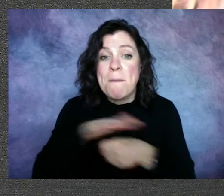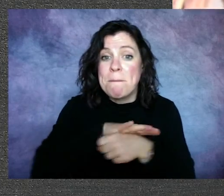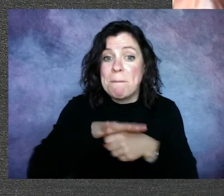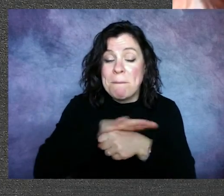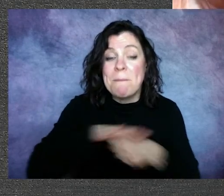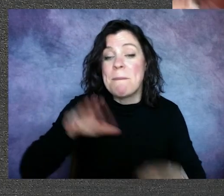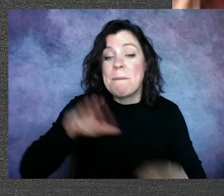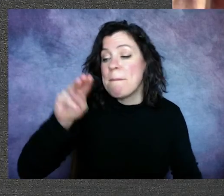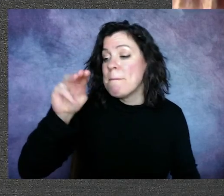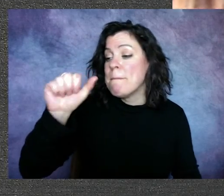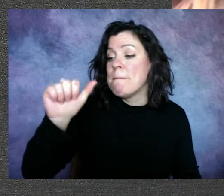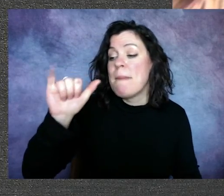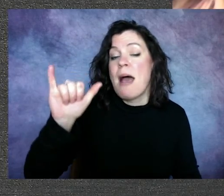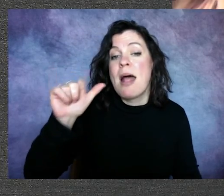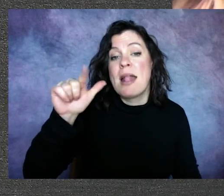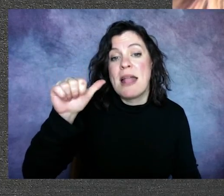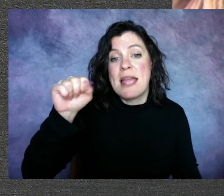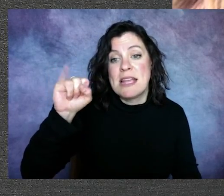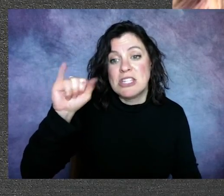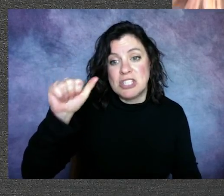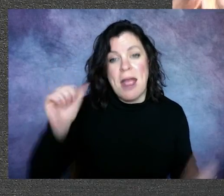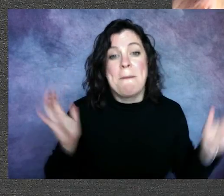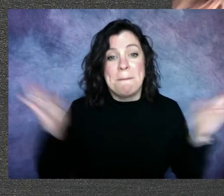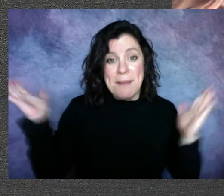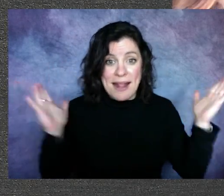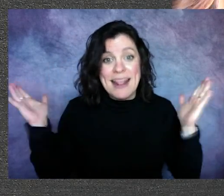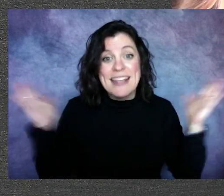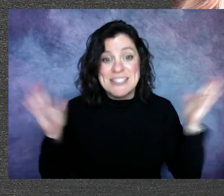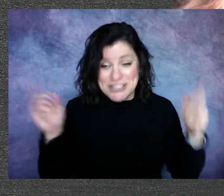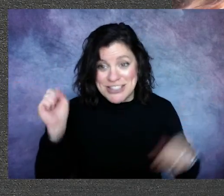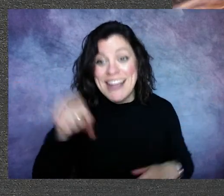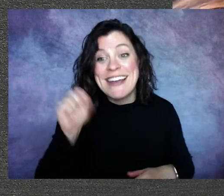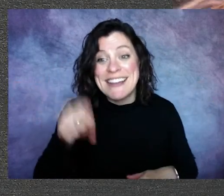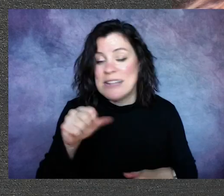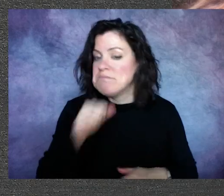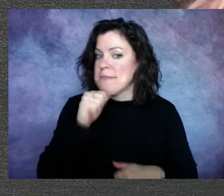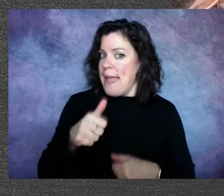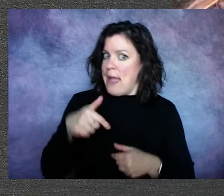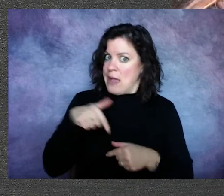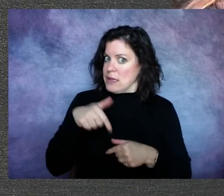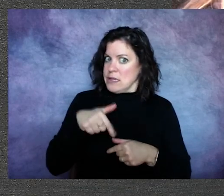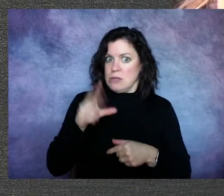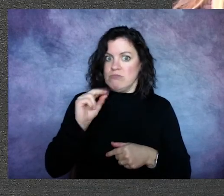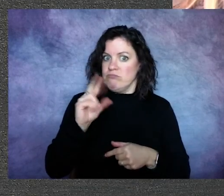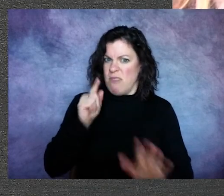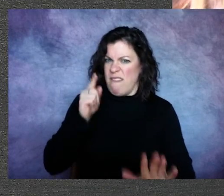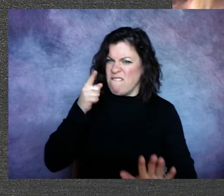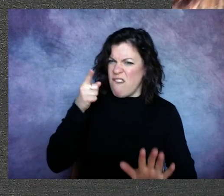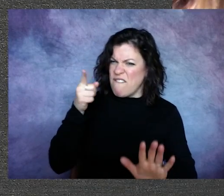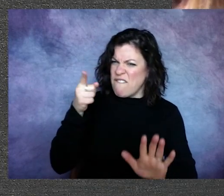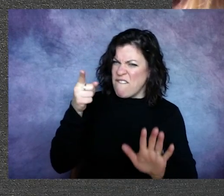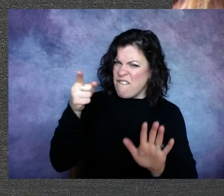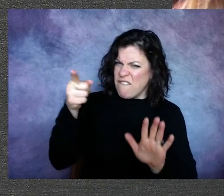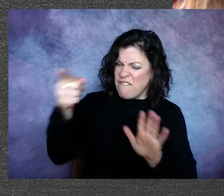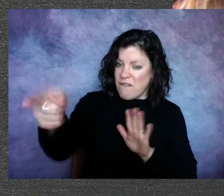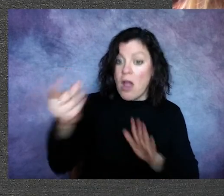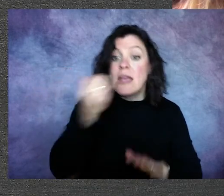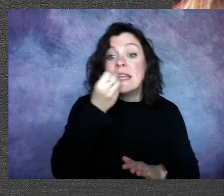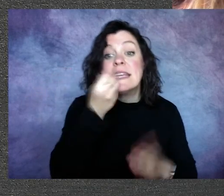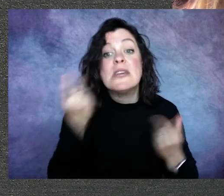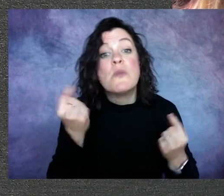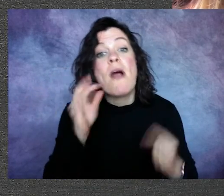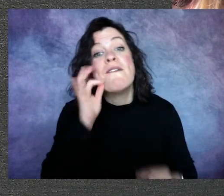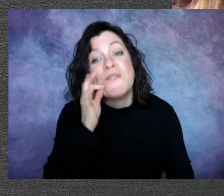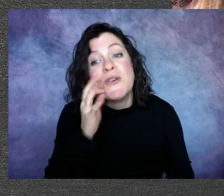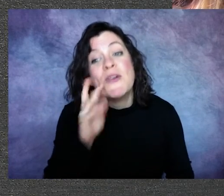very far from here. Okay. But so they're not a local ape? Nope, by any means. And what kind of food do they like to eat? They eat fruits and vegetables. Here at the